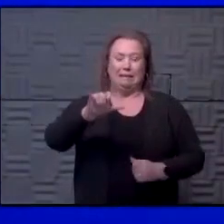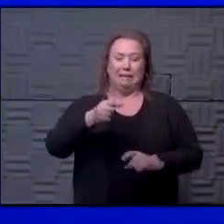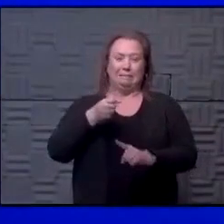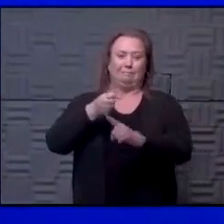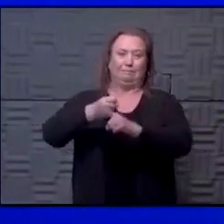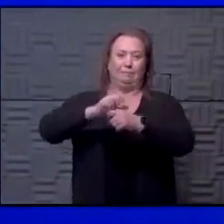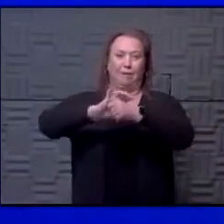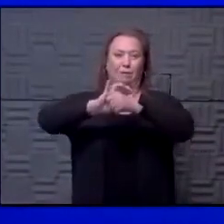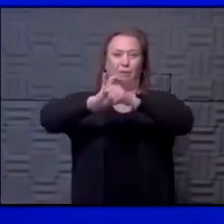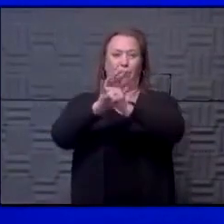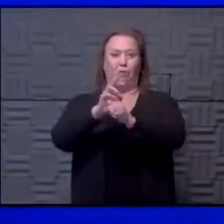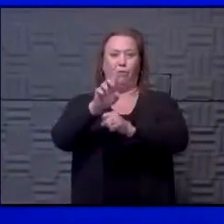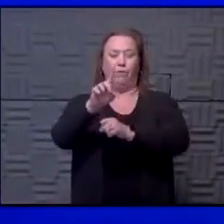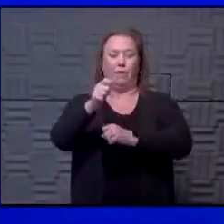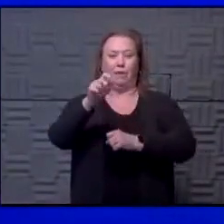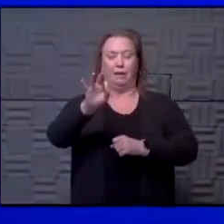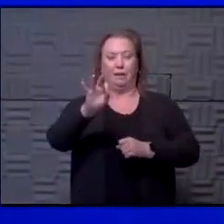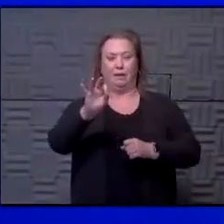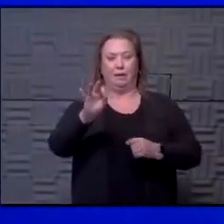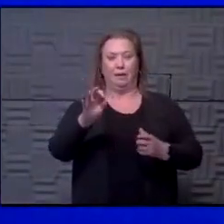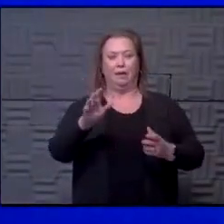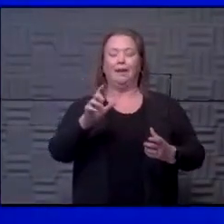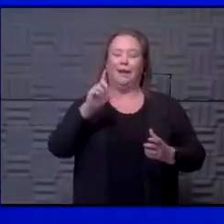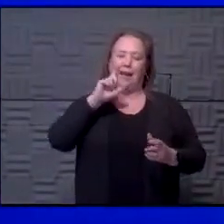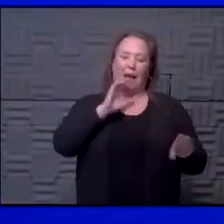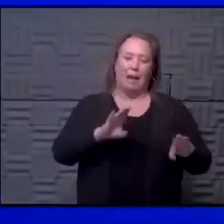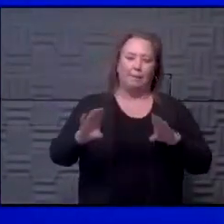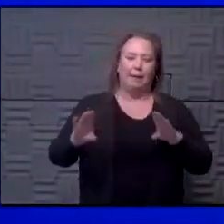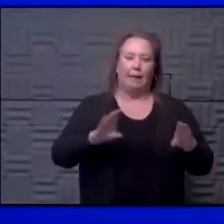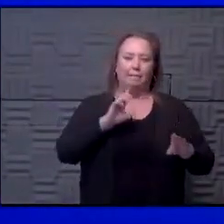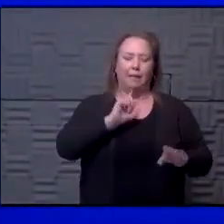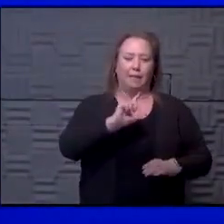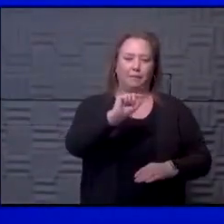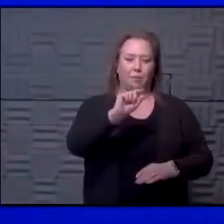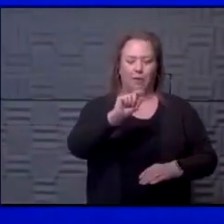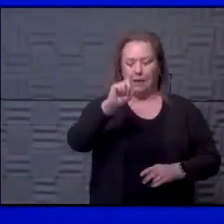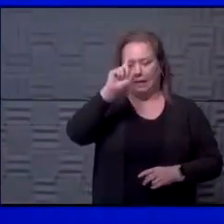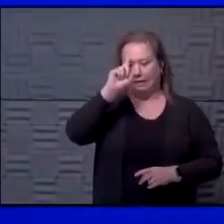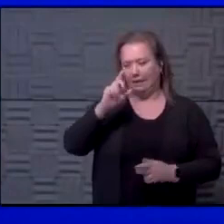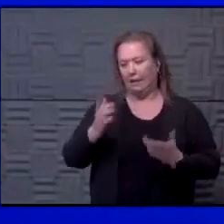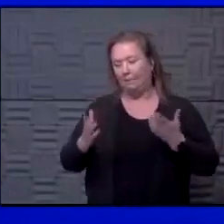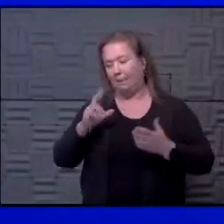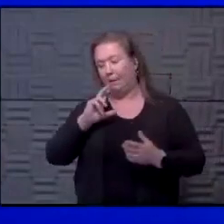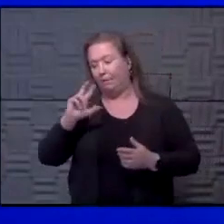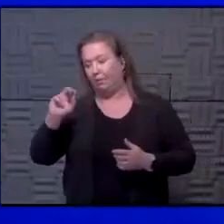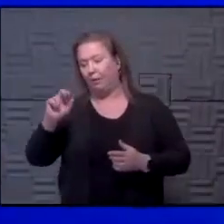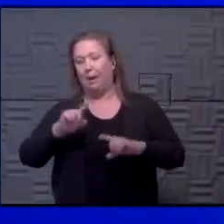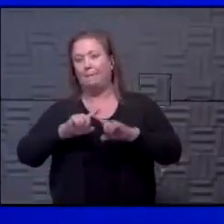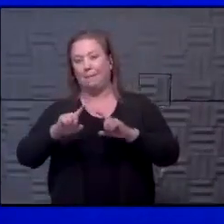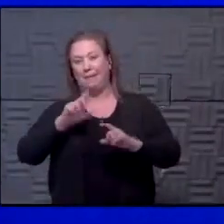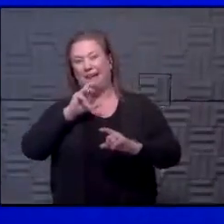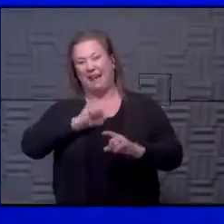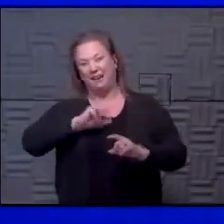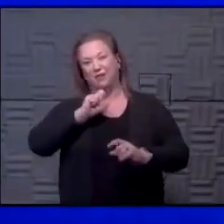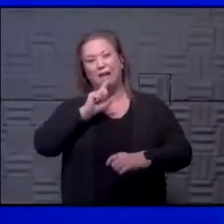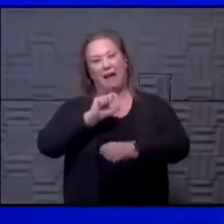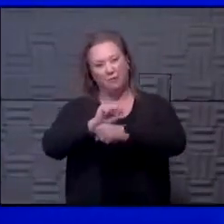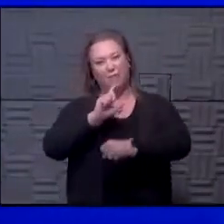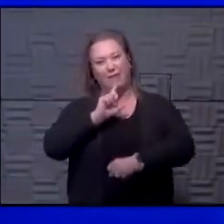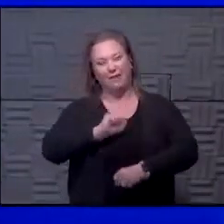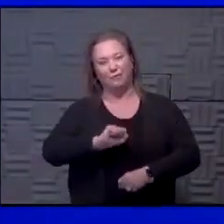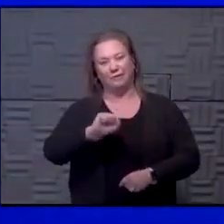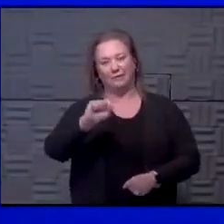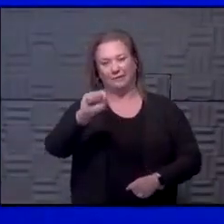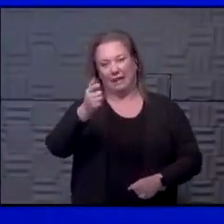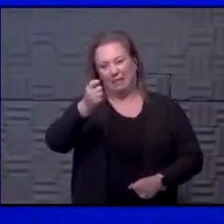COVID. And, of course, I really only act like I'm about 20, and I think I'm really only about 30, but my chronological thing says, you know,